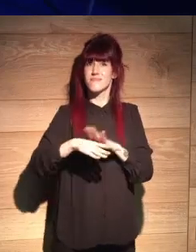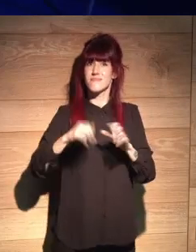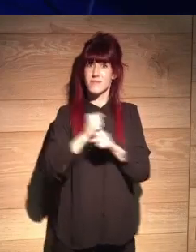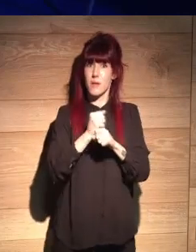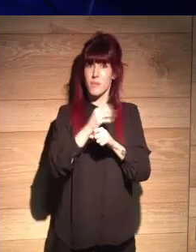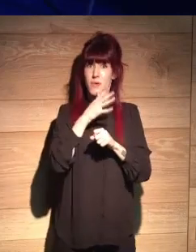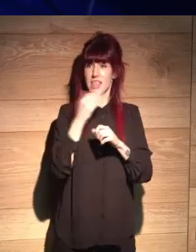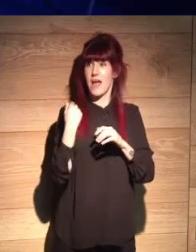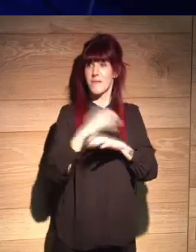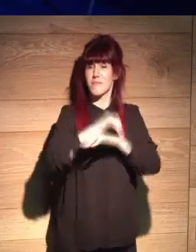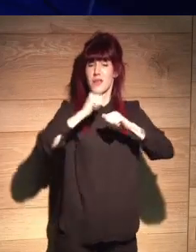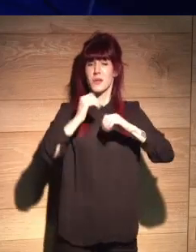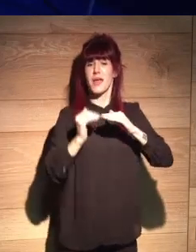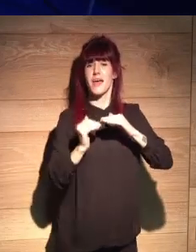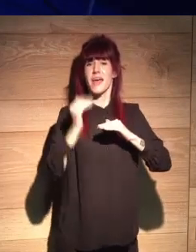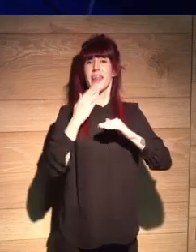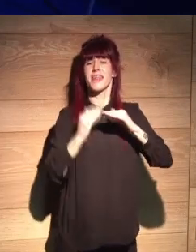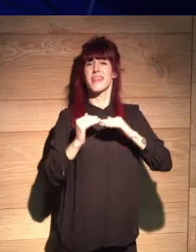to continue as they grow older.